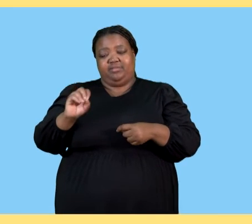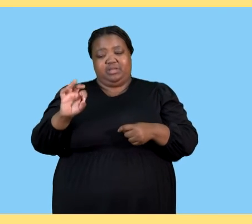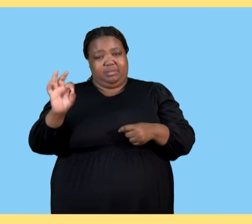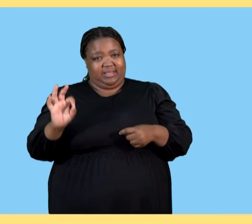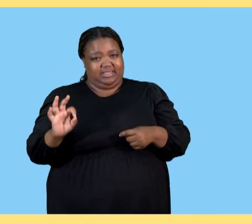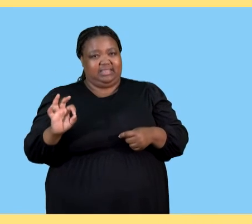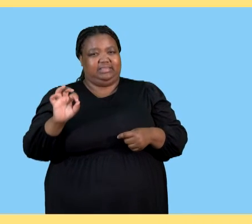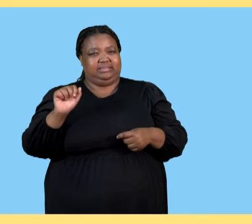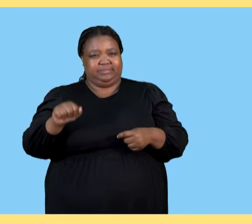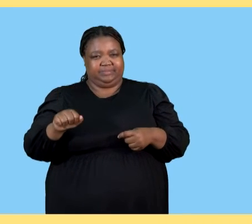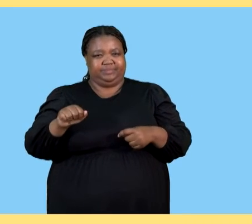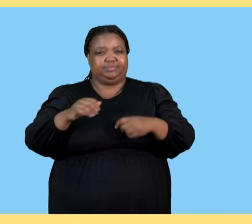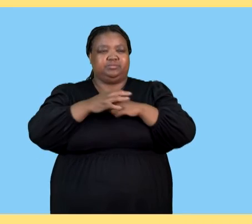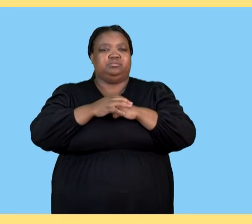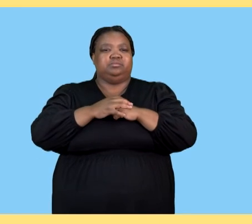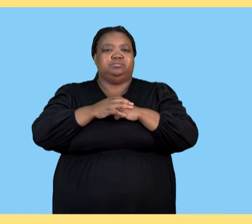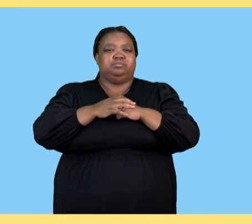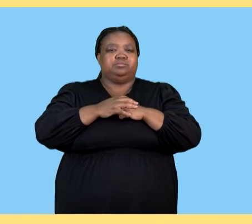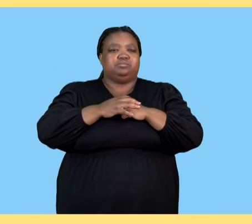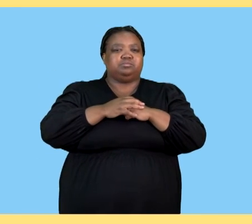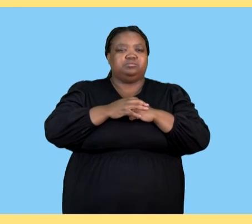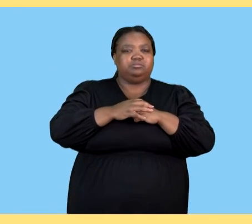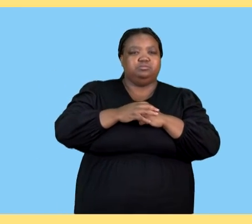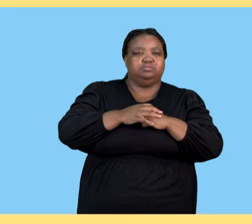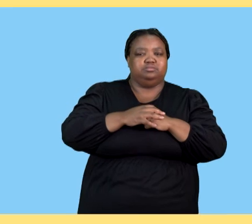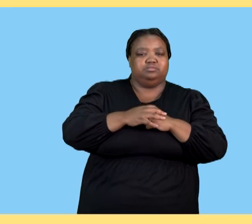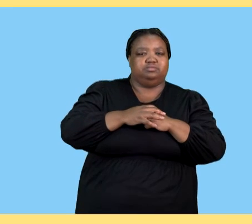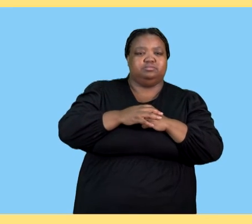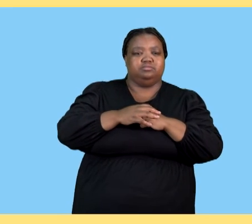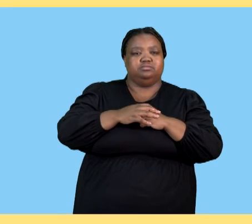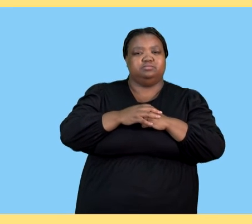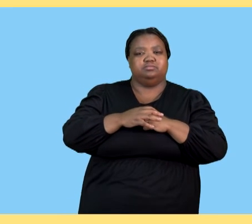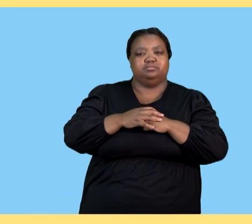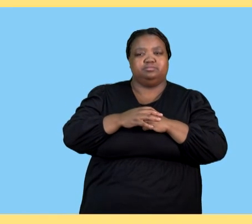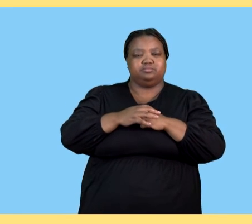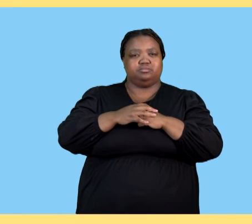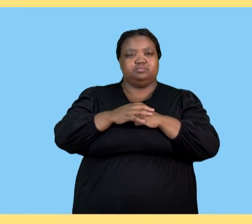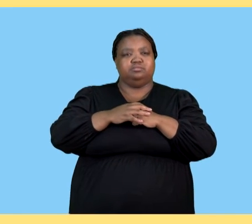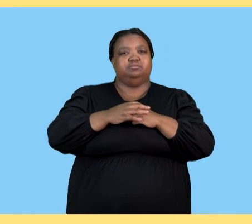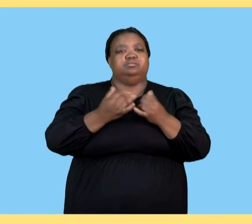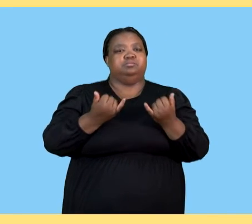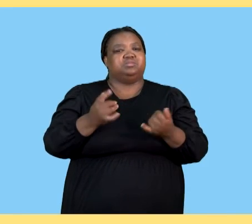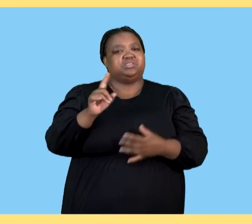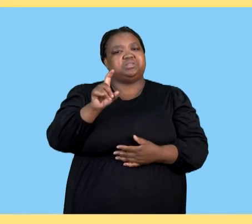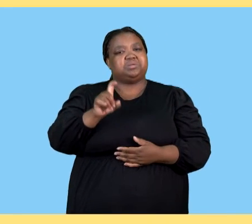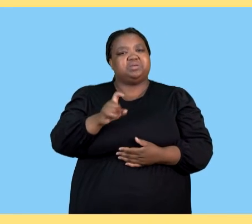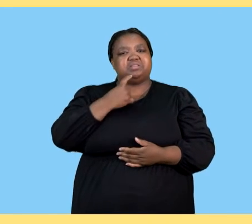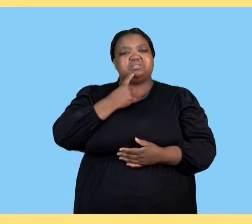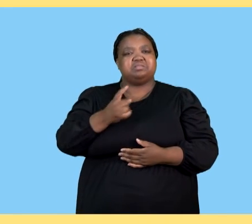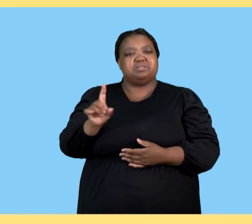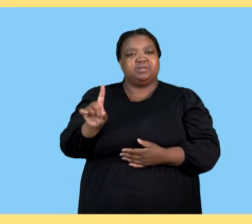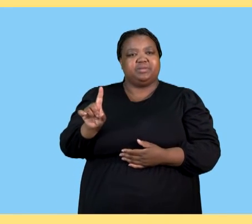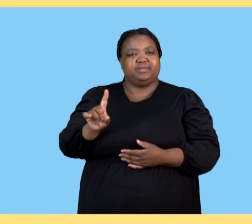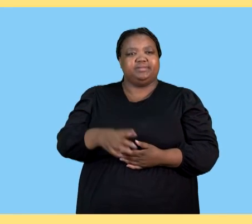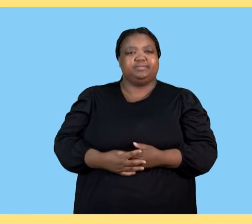is the information that we have been provided with. All right, let's see the demands